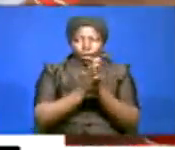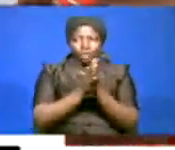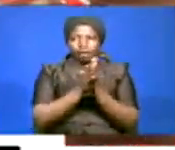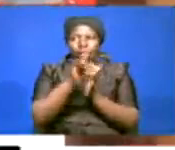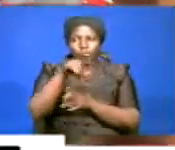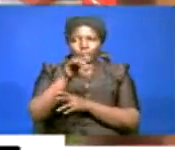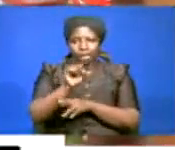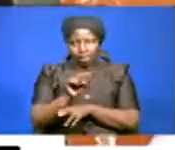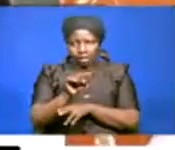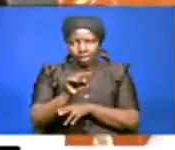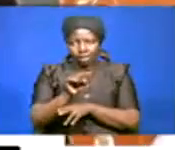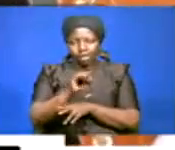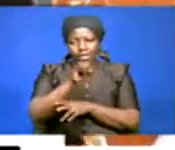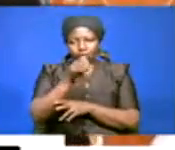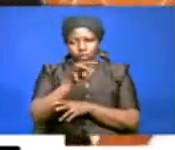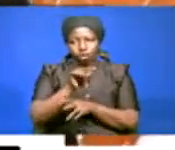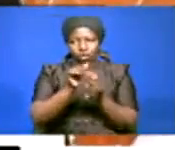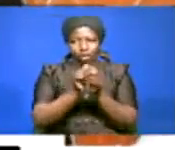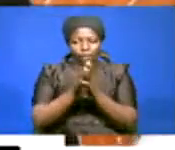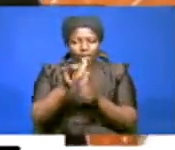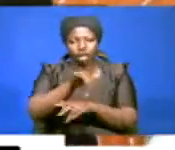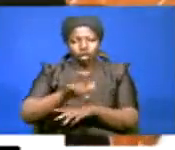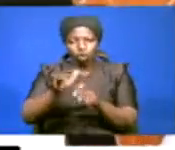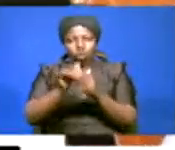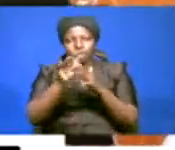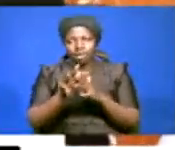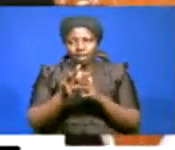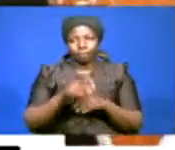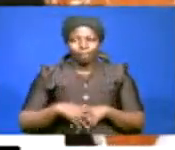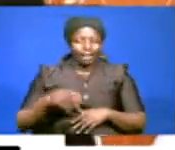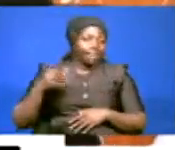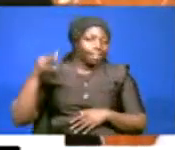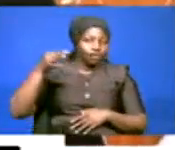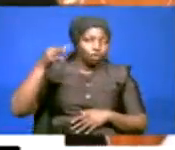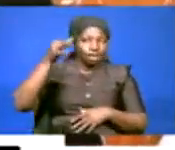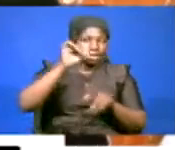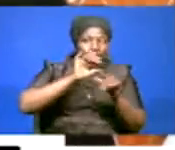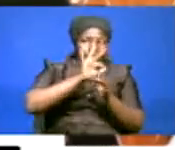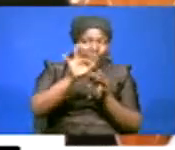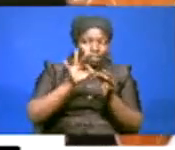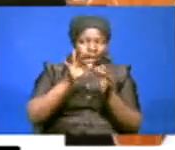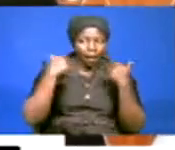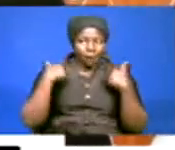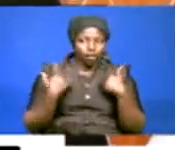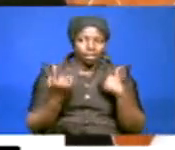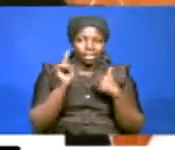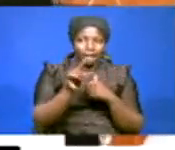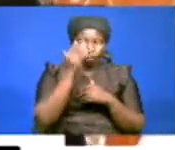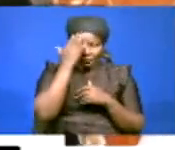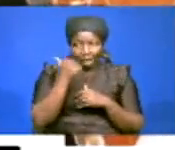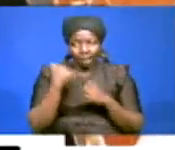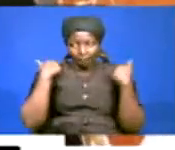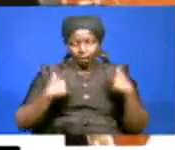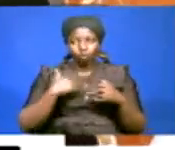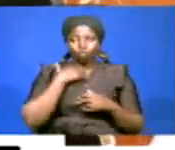Ololtua and local leaders. In future, and specifically I came here because I wanted to discover what are